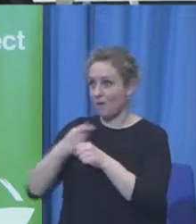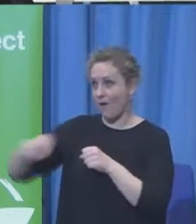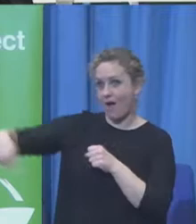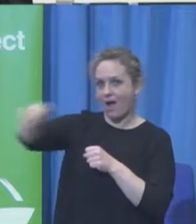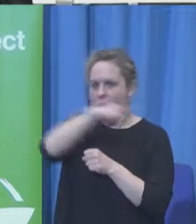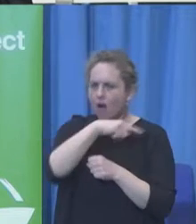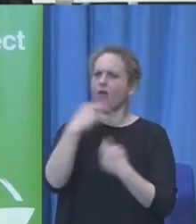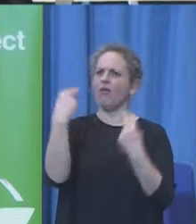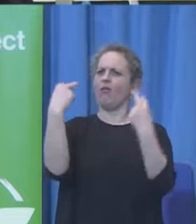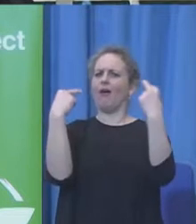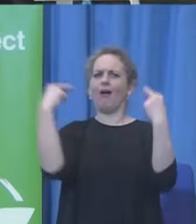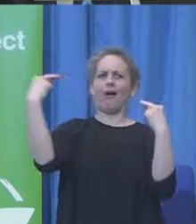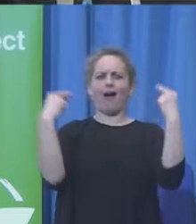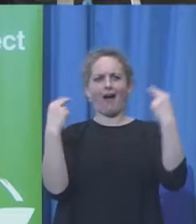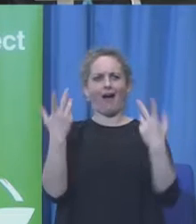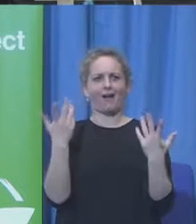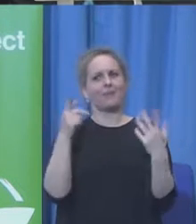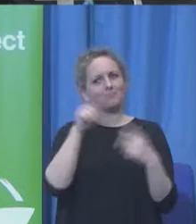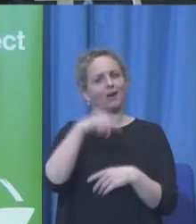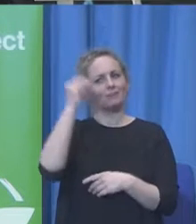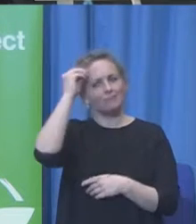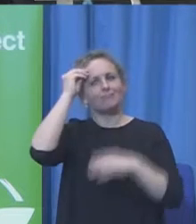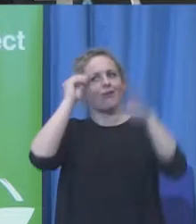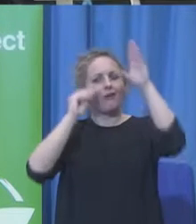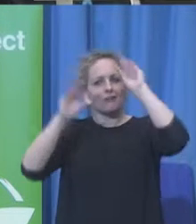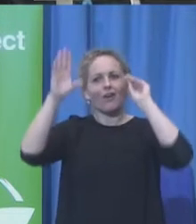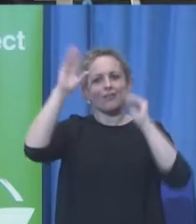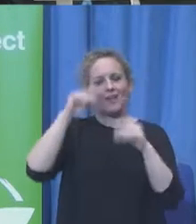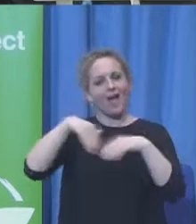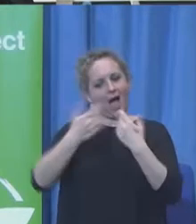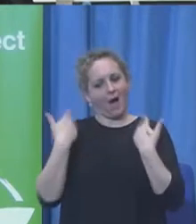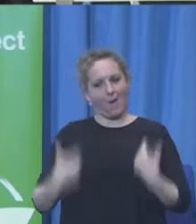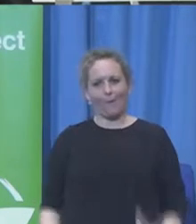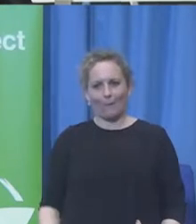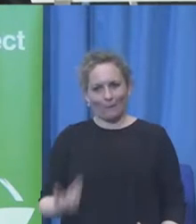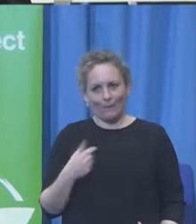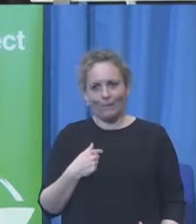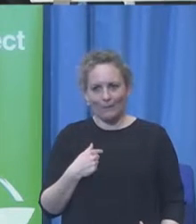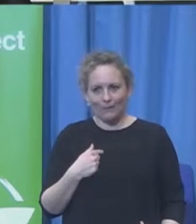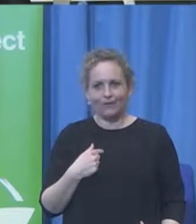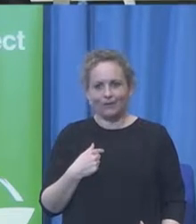and we reached a lot of